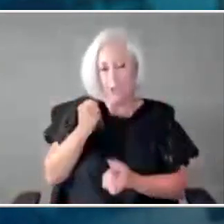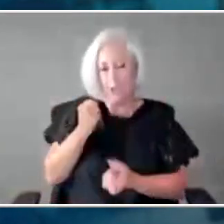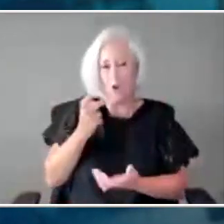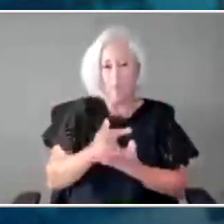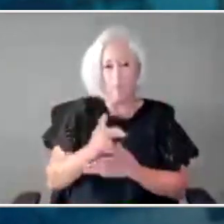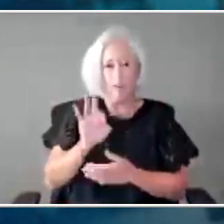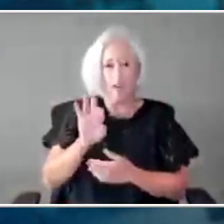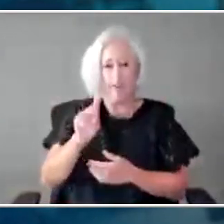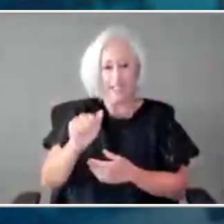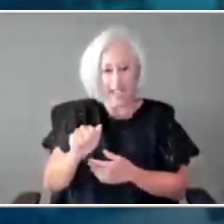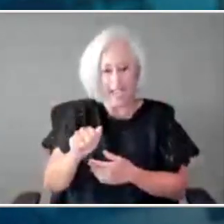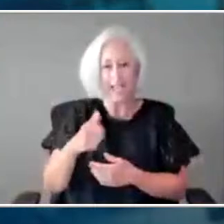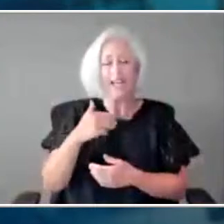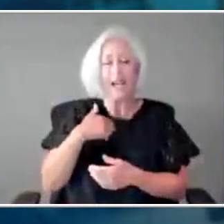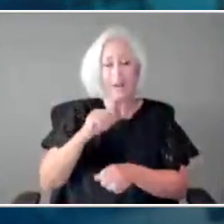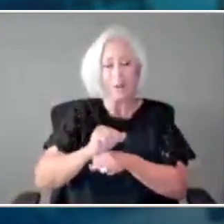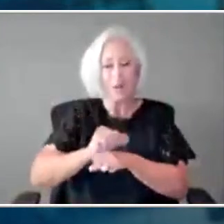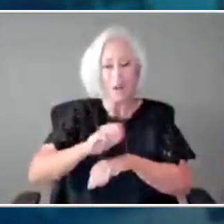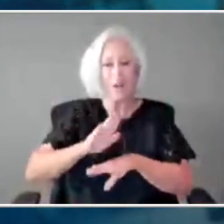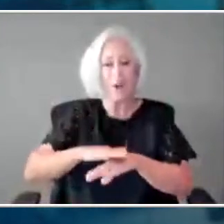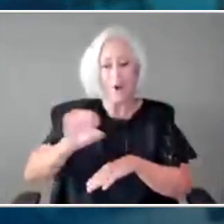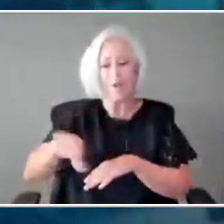working on in our phase 1 clinical trial